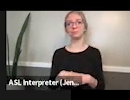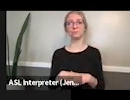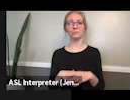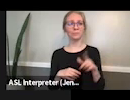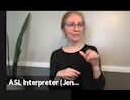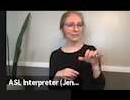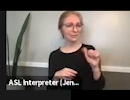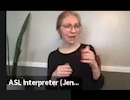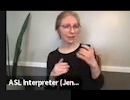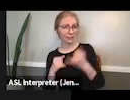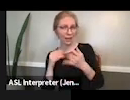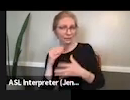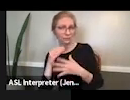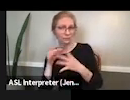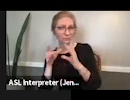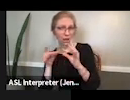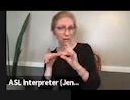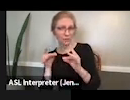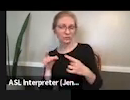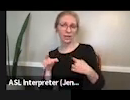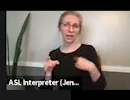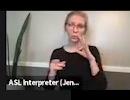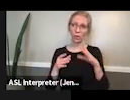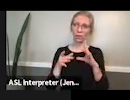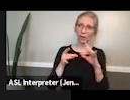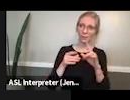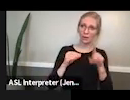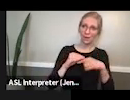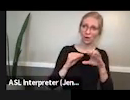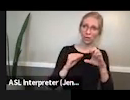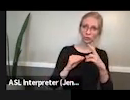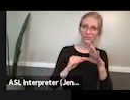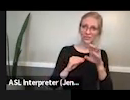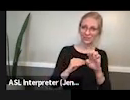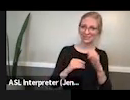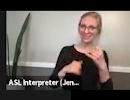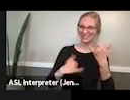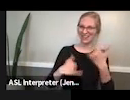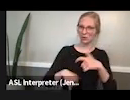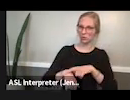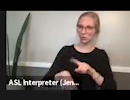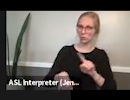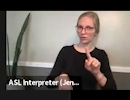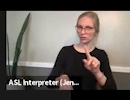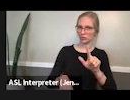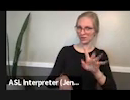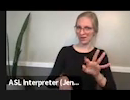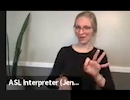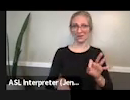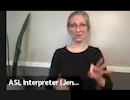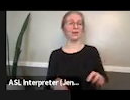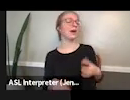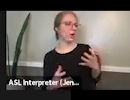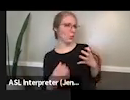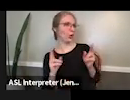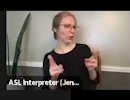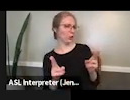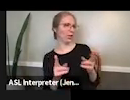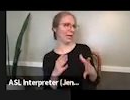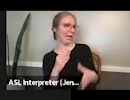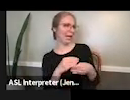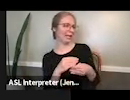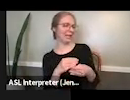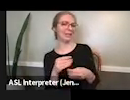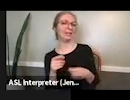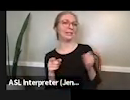say anything, or want to let me say something about Christine? And we're at 129. Yeah, I'll hurry. I did want to add,